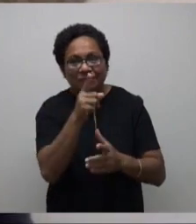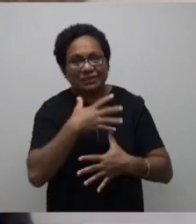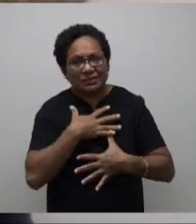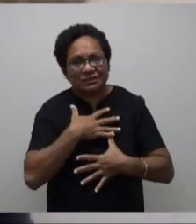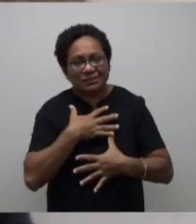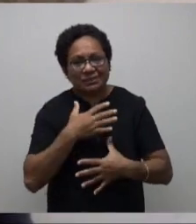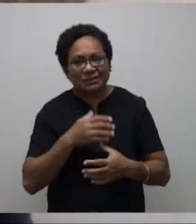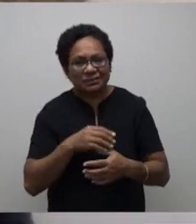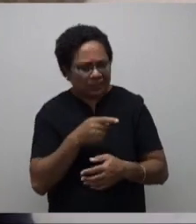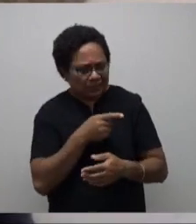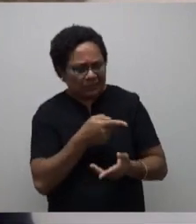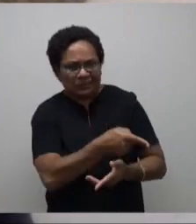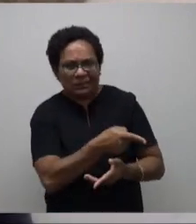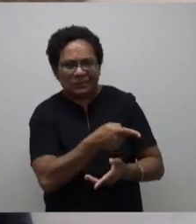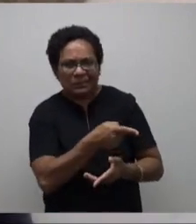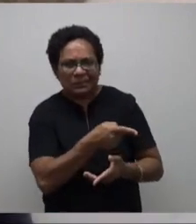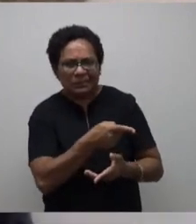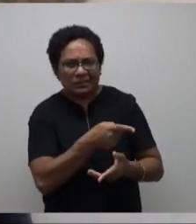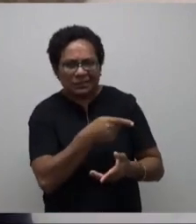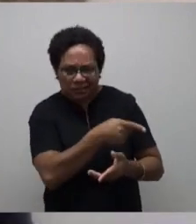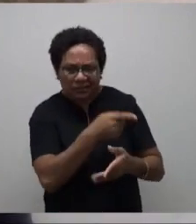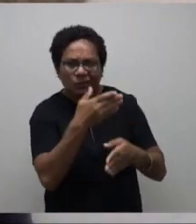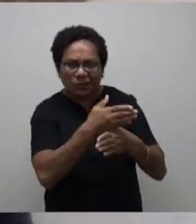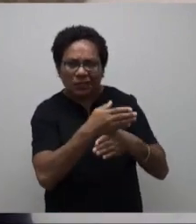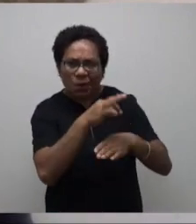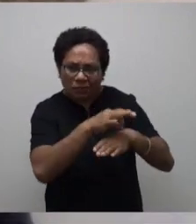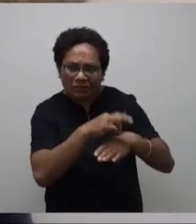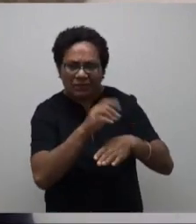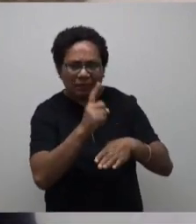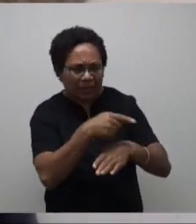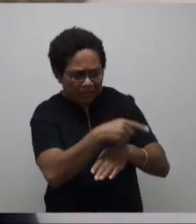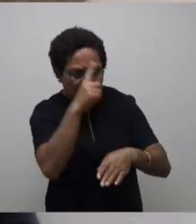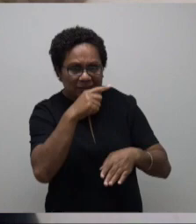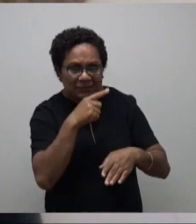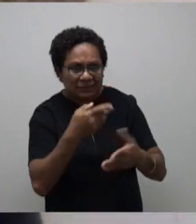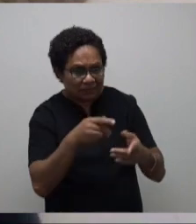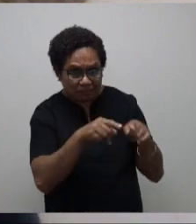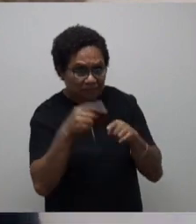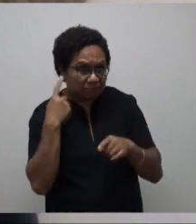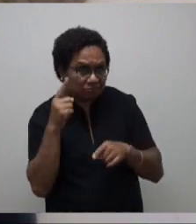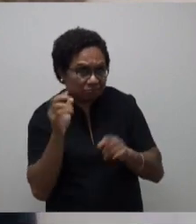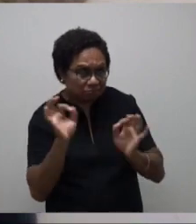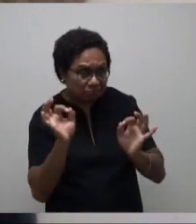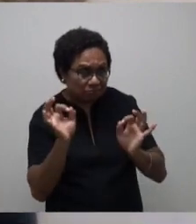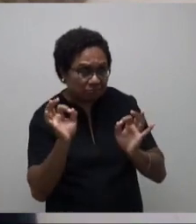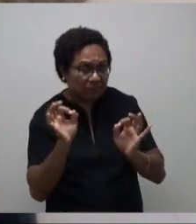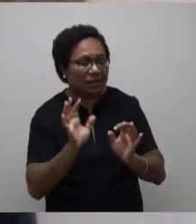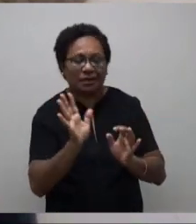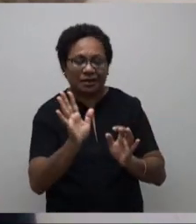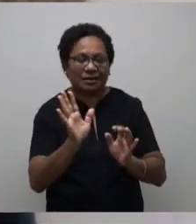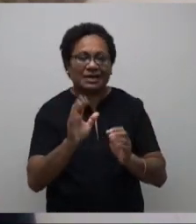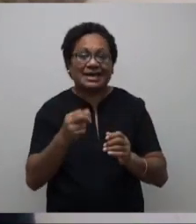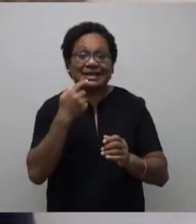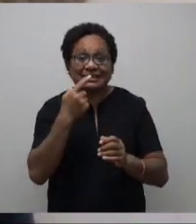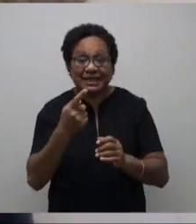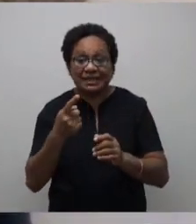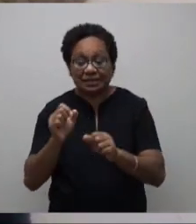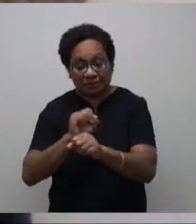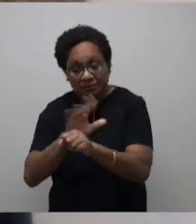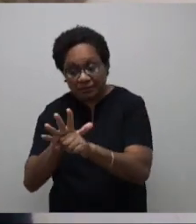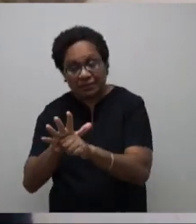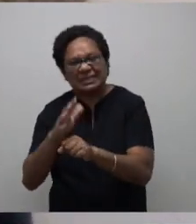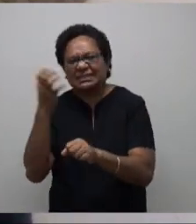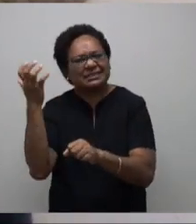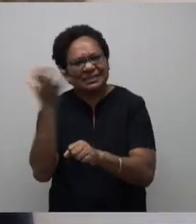are they getting infected? Aren't they following the advice that they're giving us? Well, first of all, COVID-19 is a very transmissible,